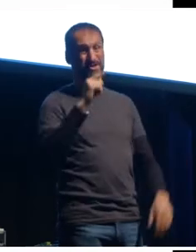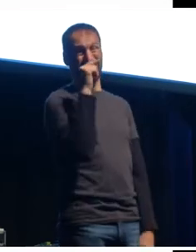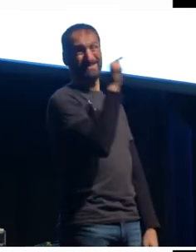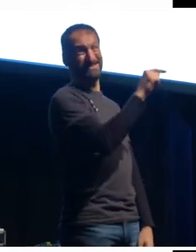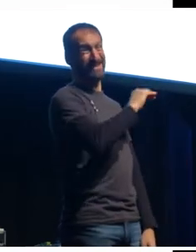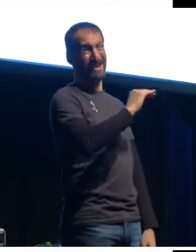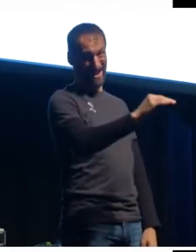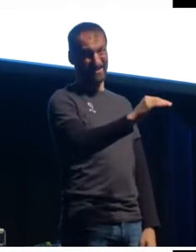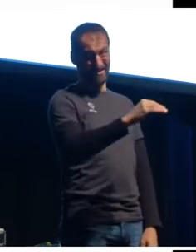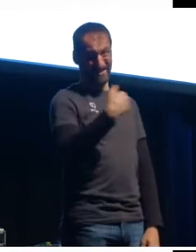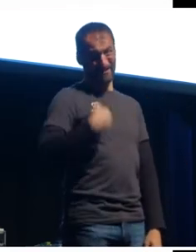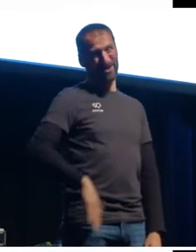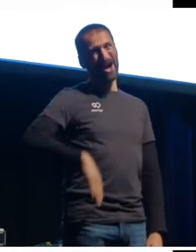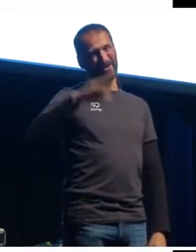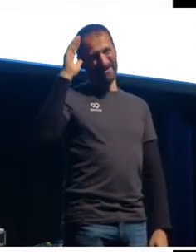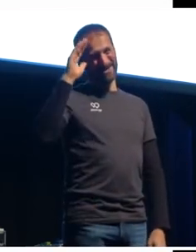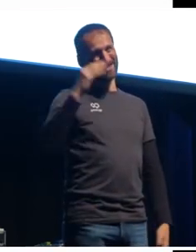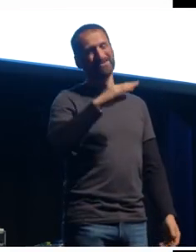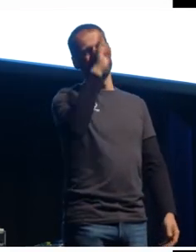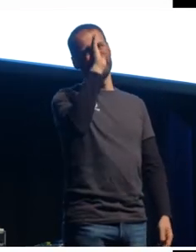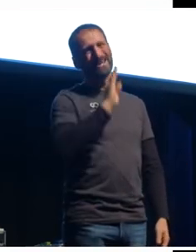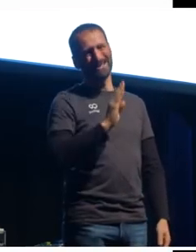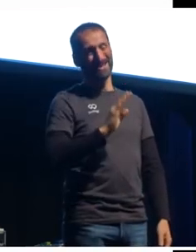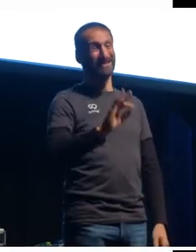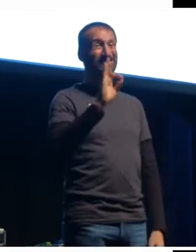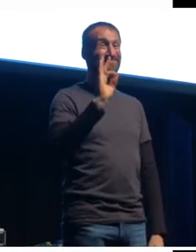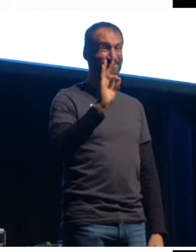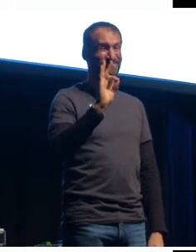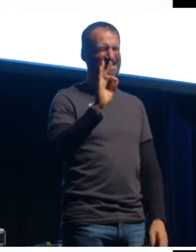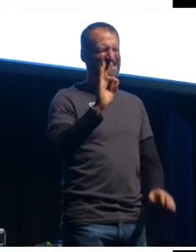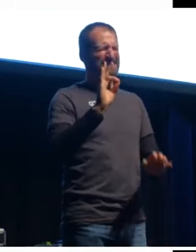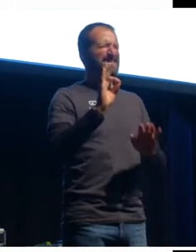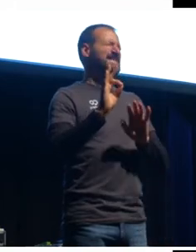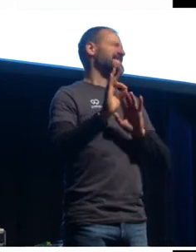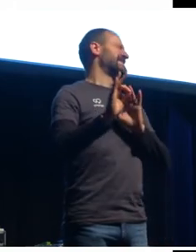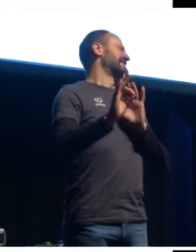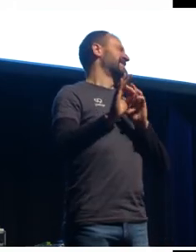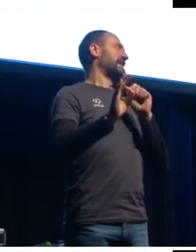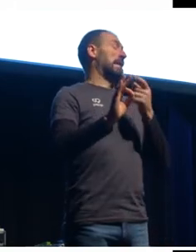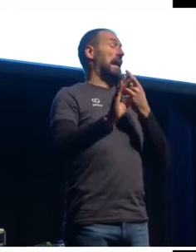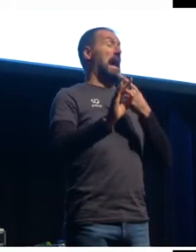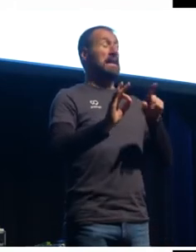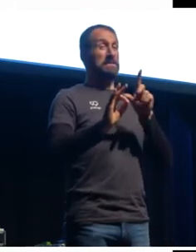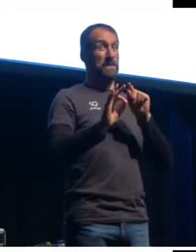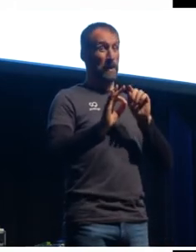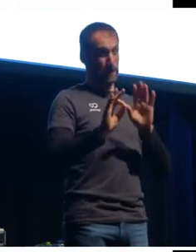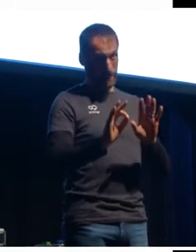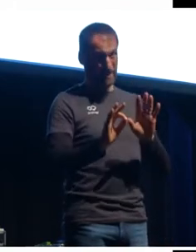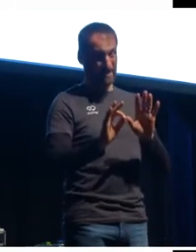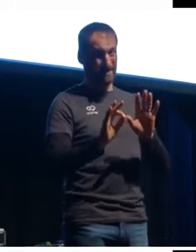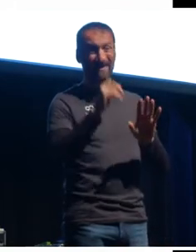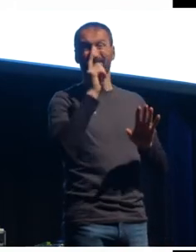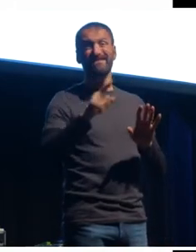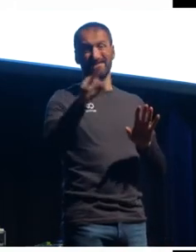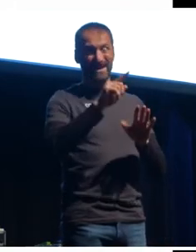where I grew up in, you notice that this convention can mean something entirely different. So even when you have conventions